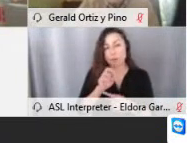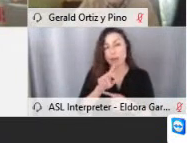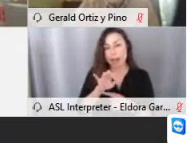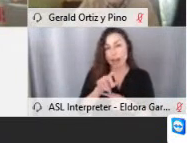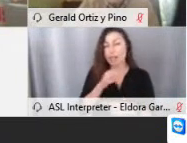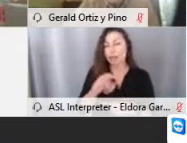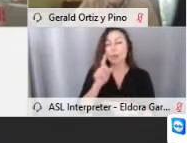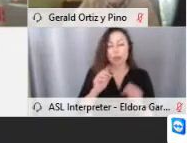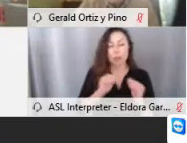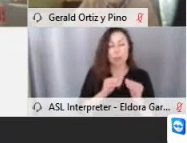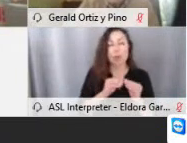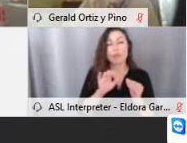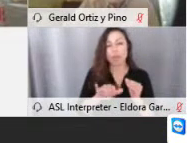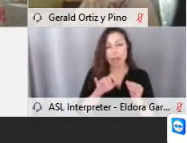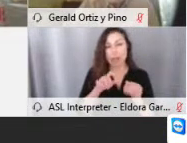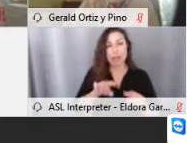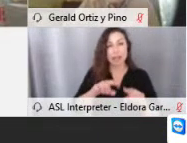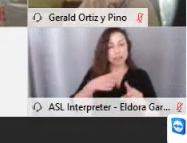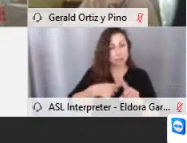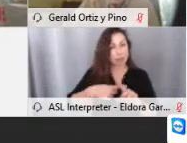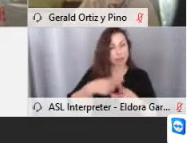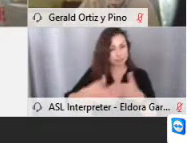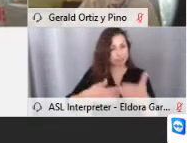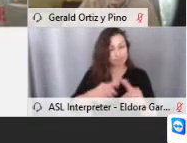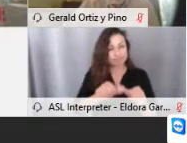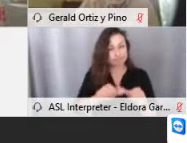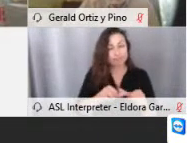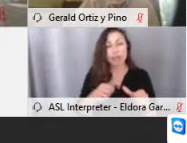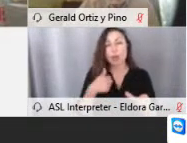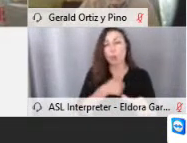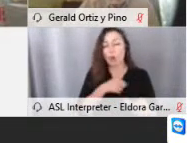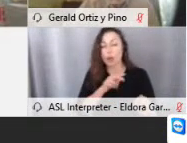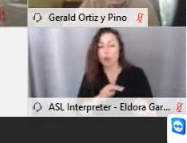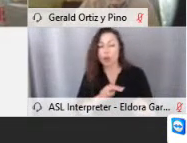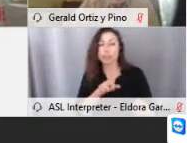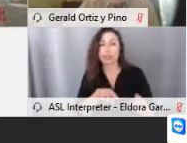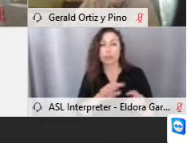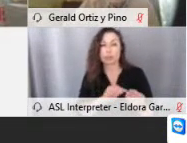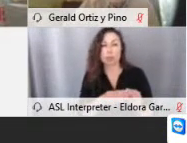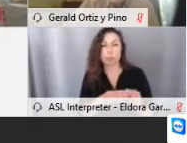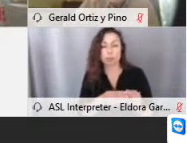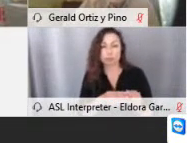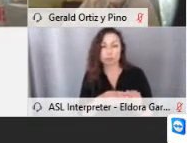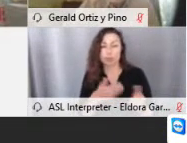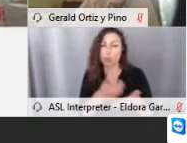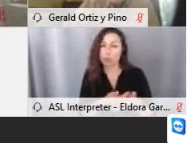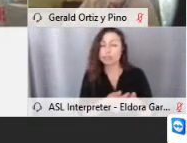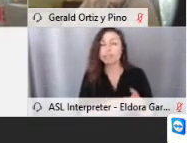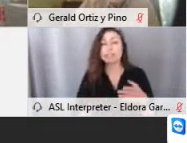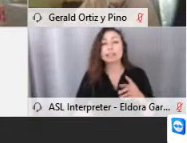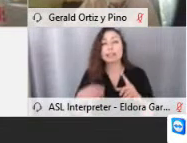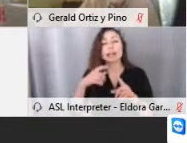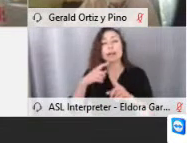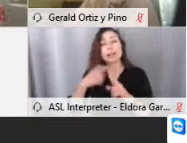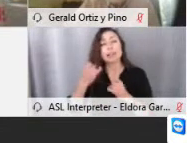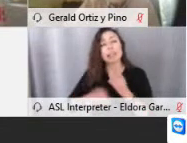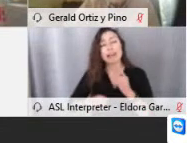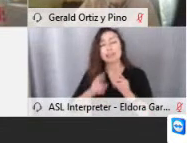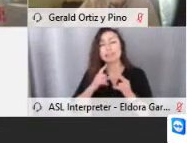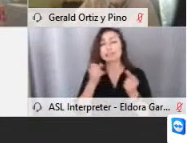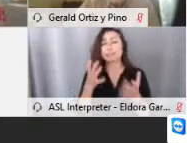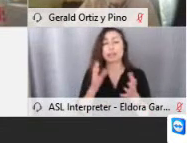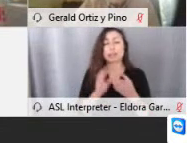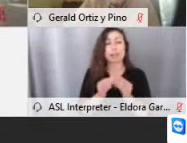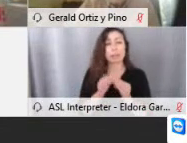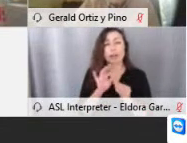that as the months go on. We're watching that closely. And that last, they're just an enormous number of